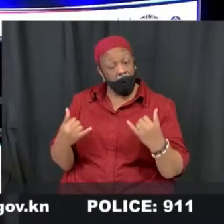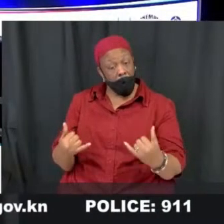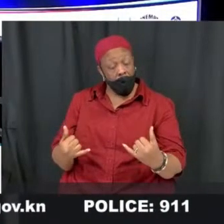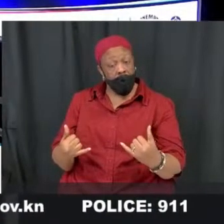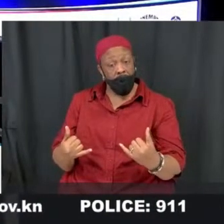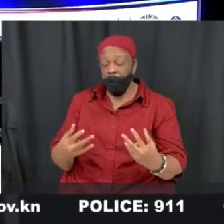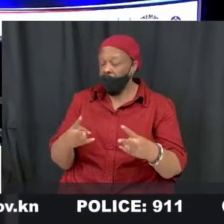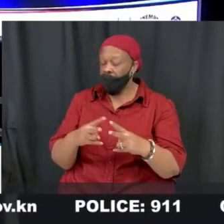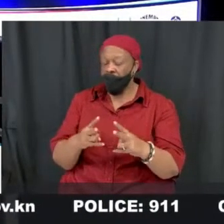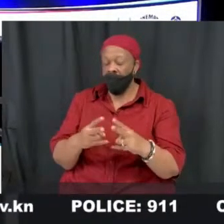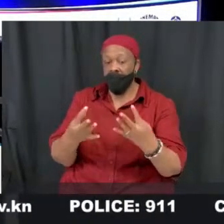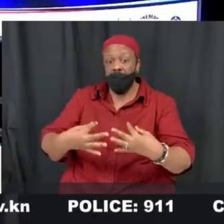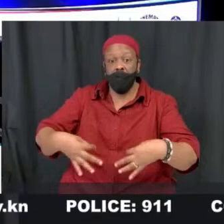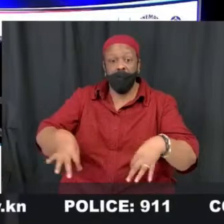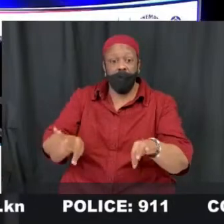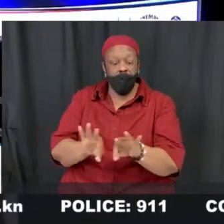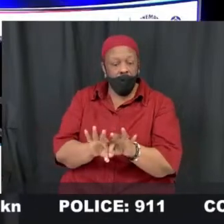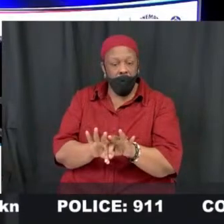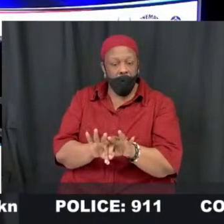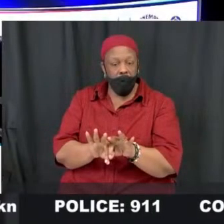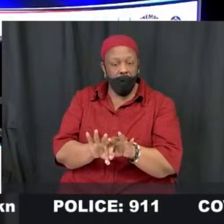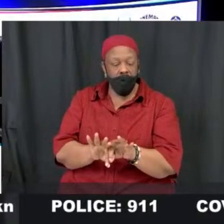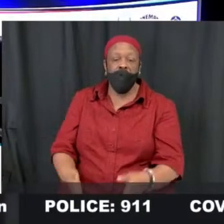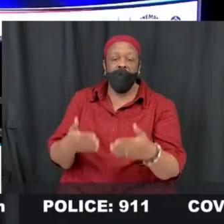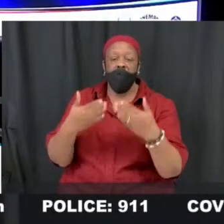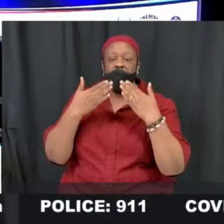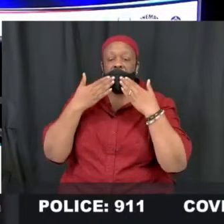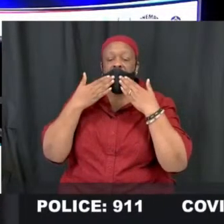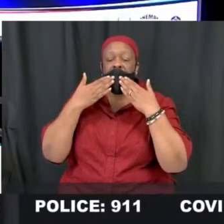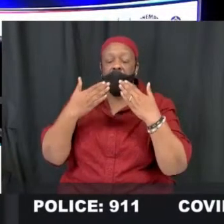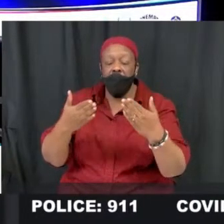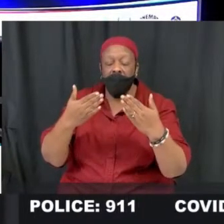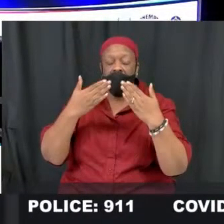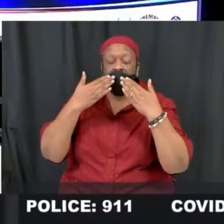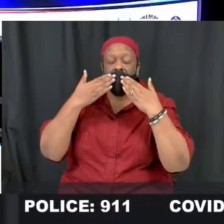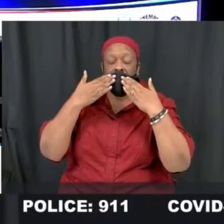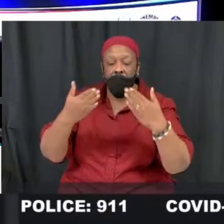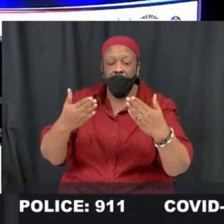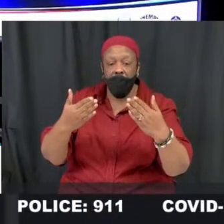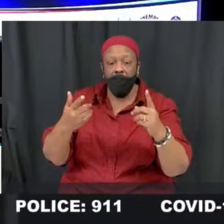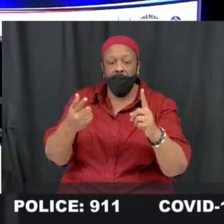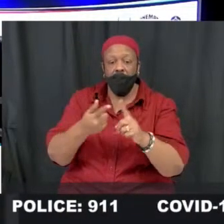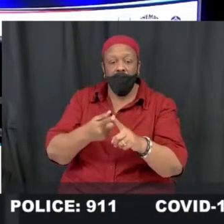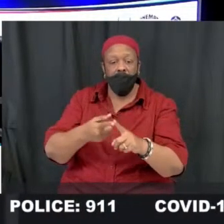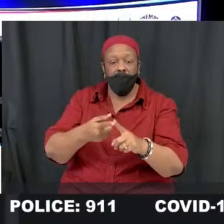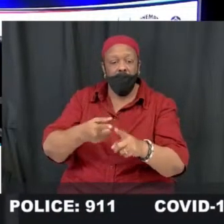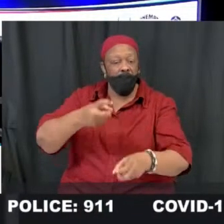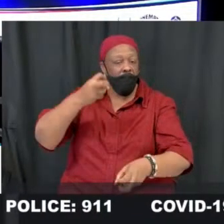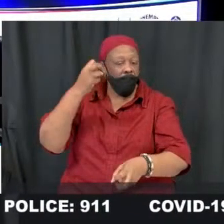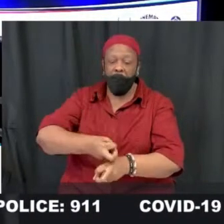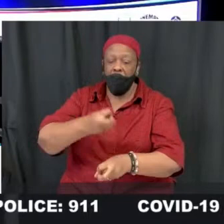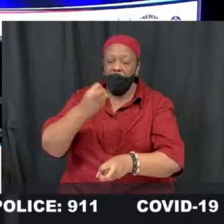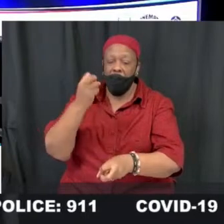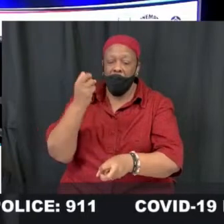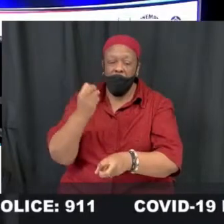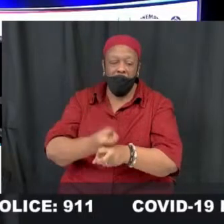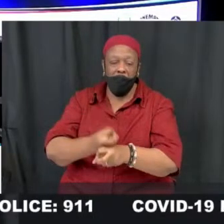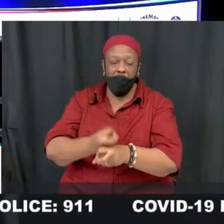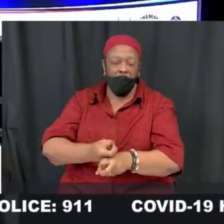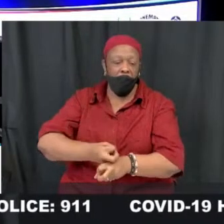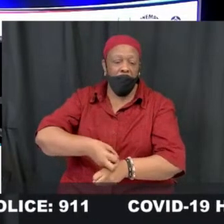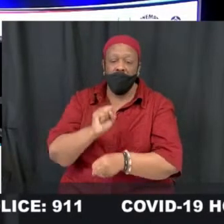to thank our hard-working team at the Ministry of Health. We have all been working extremely